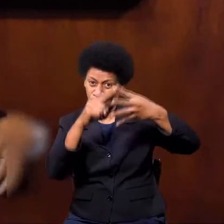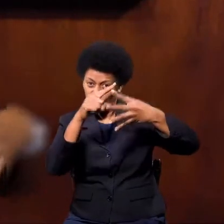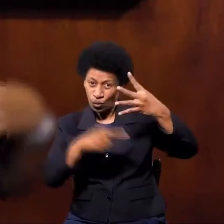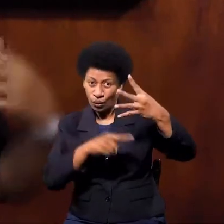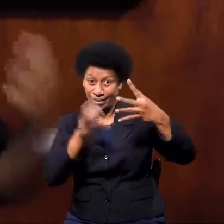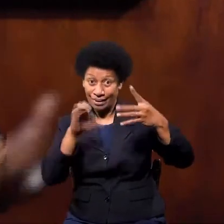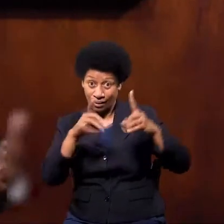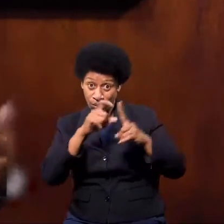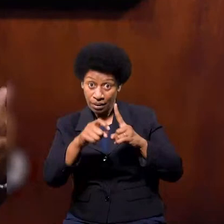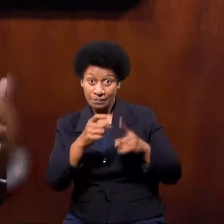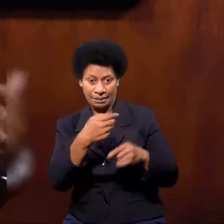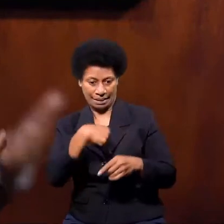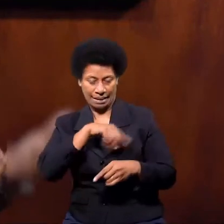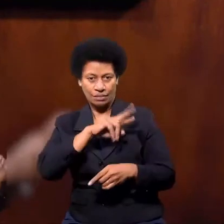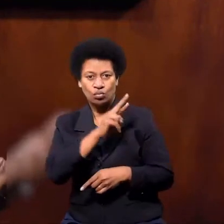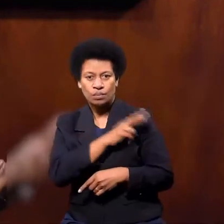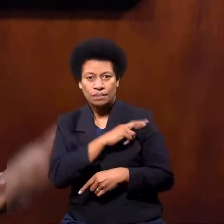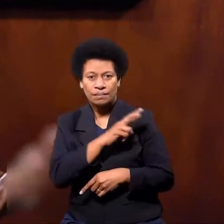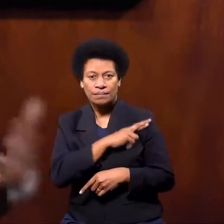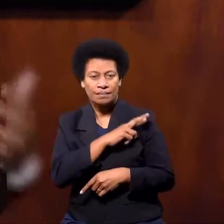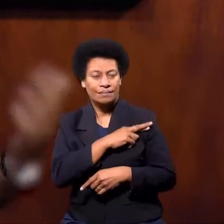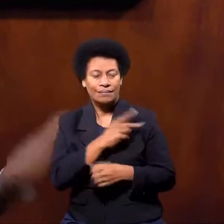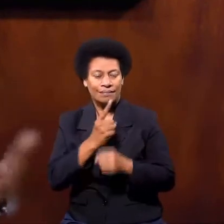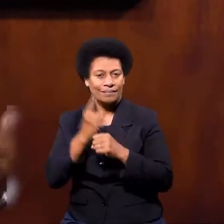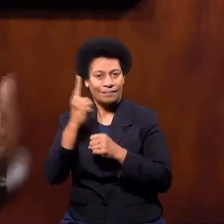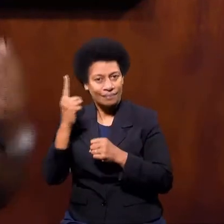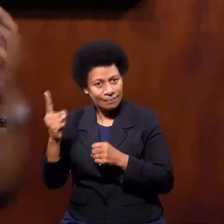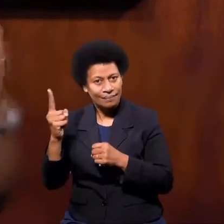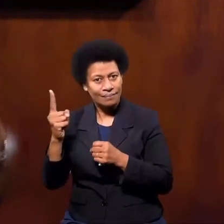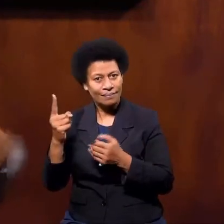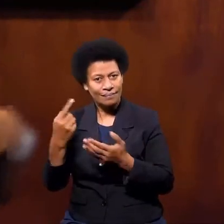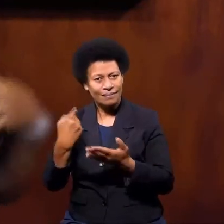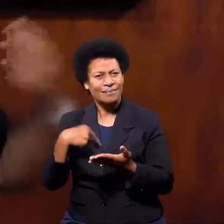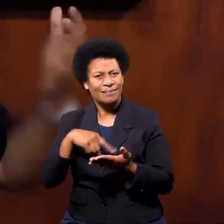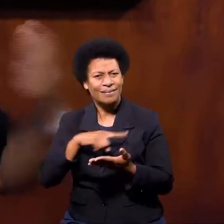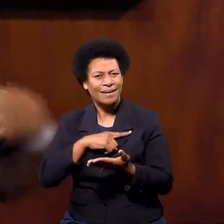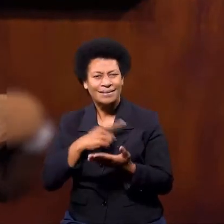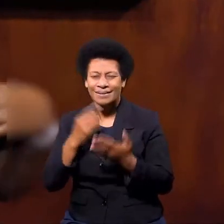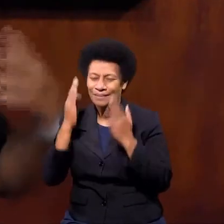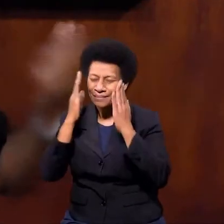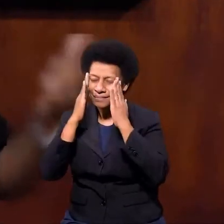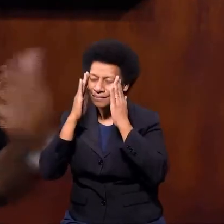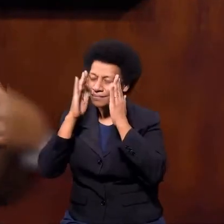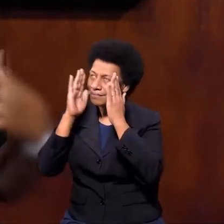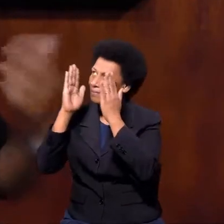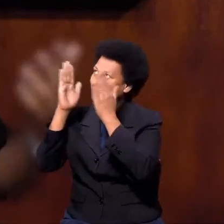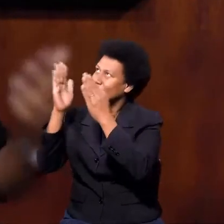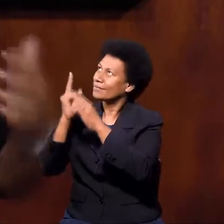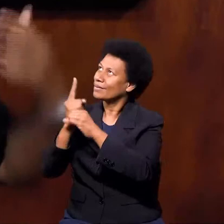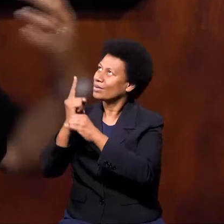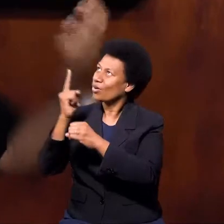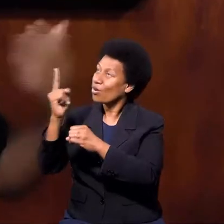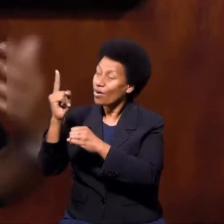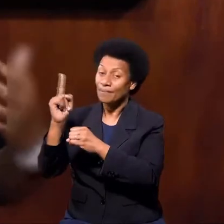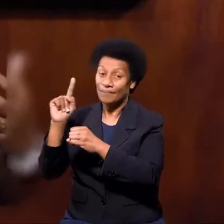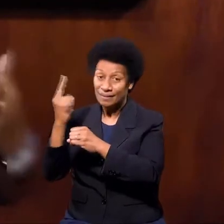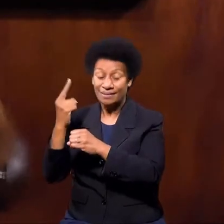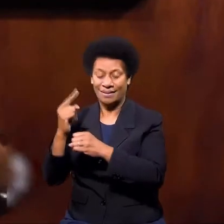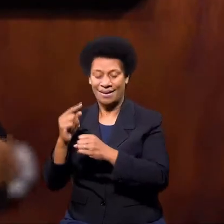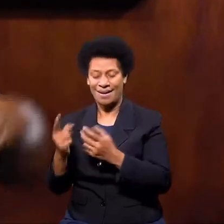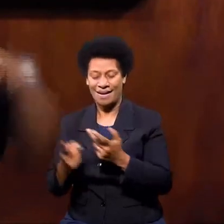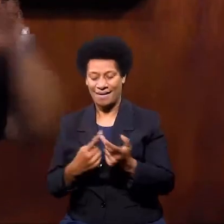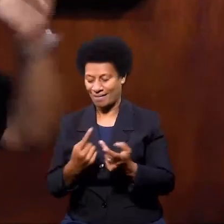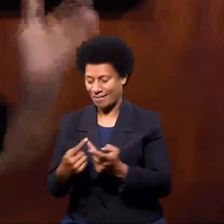our responsibility towards God. You know, I talked about how we appropriate our attention, our devotion to God and